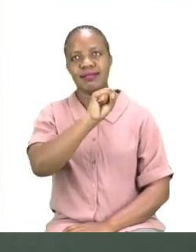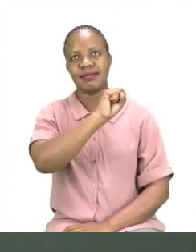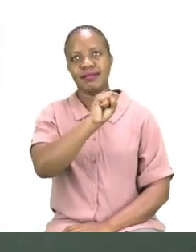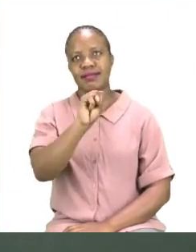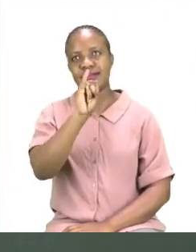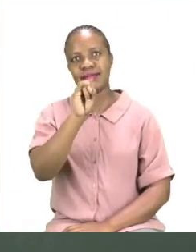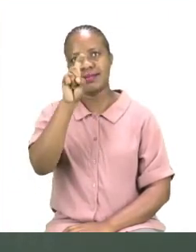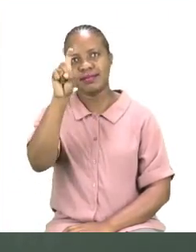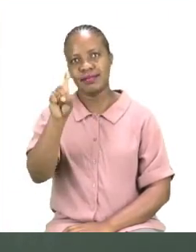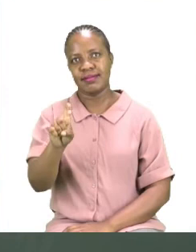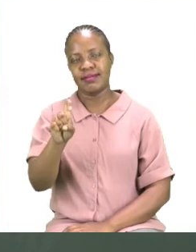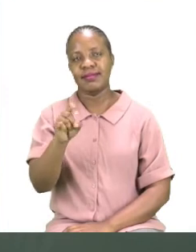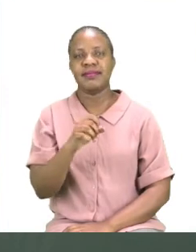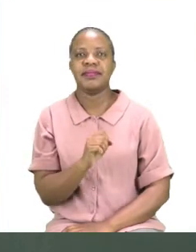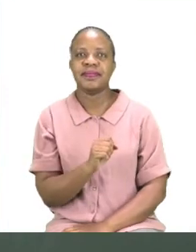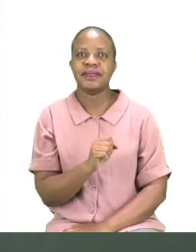6.